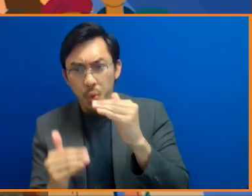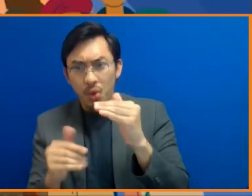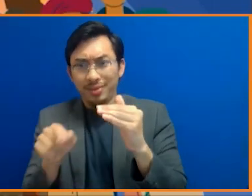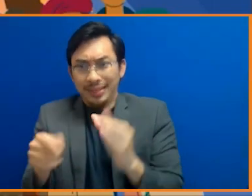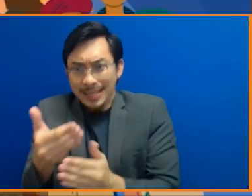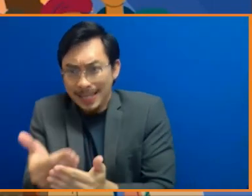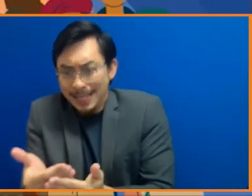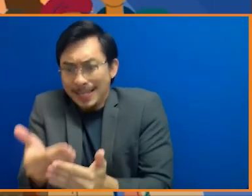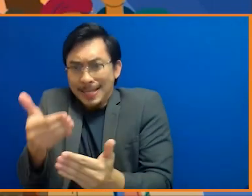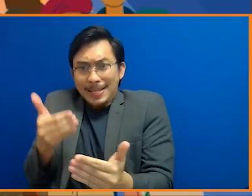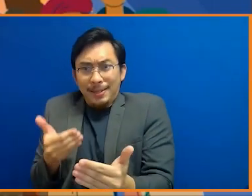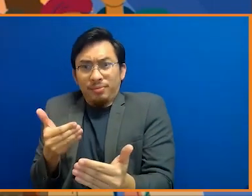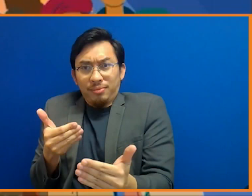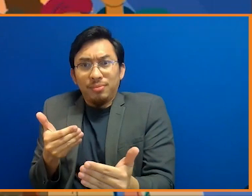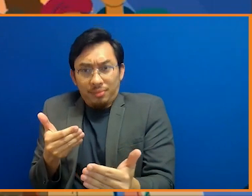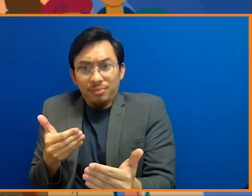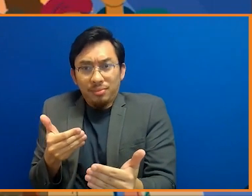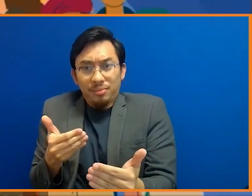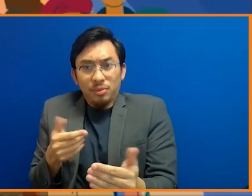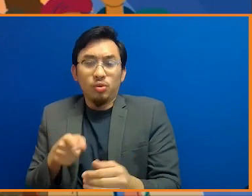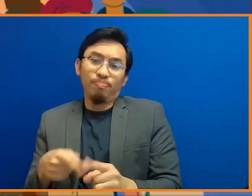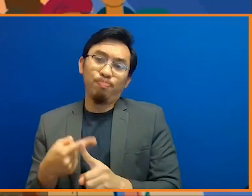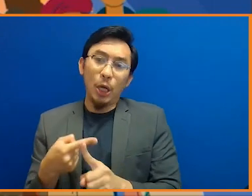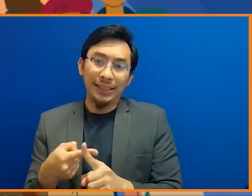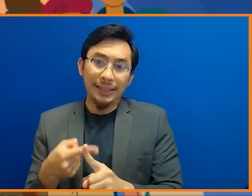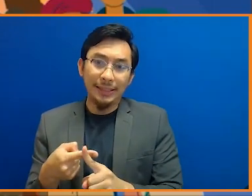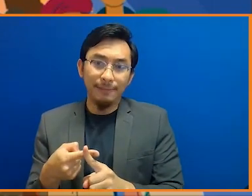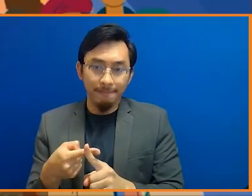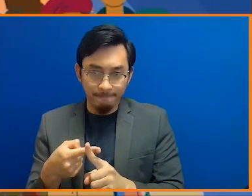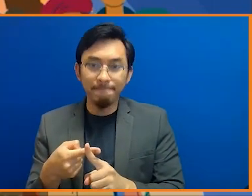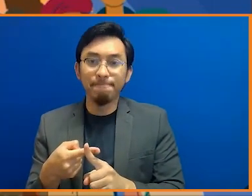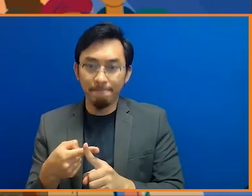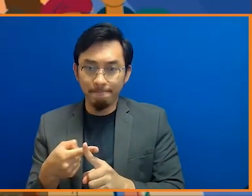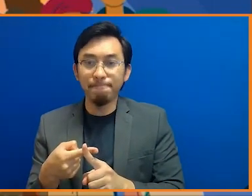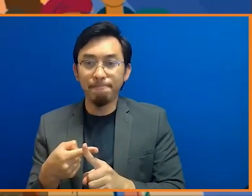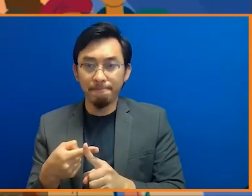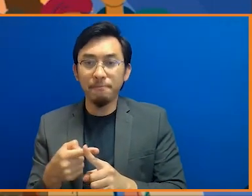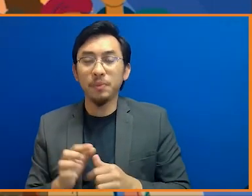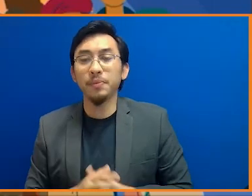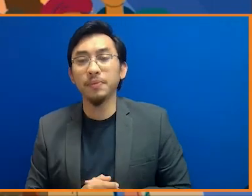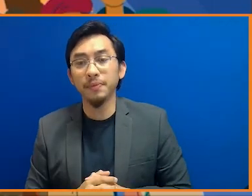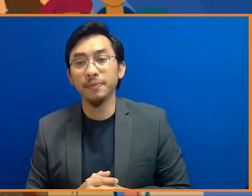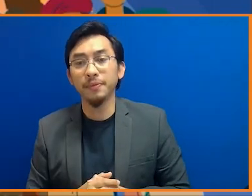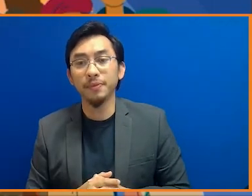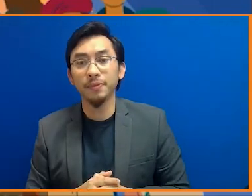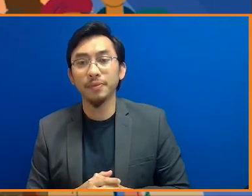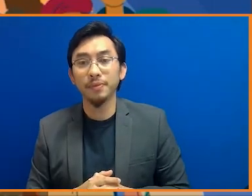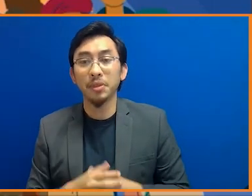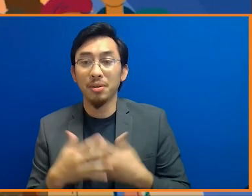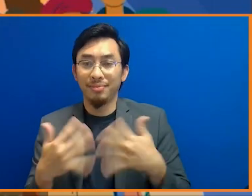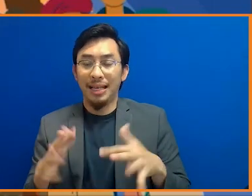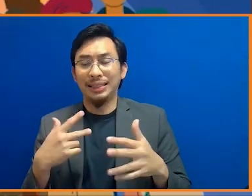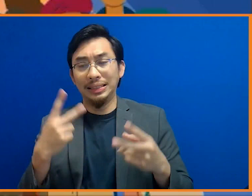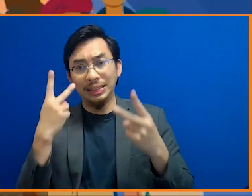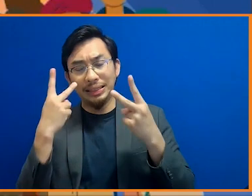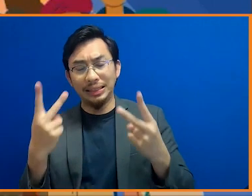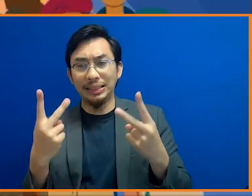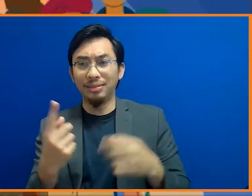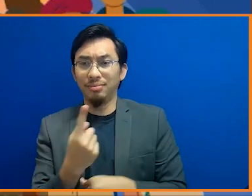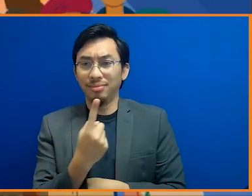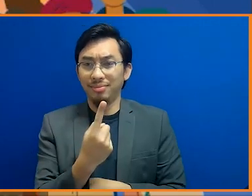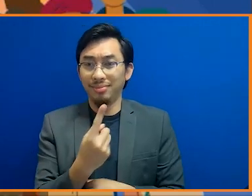reducing the risk of a disaster before it happens. So that's a positive things that we